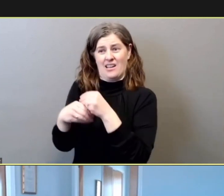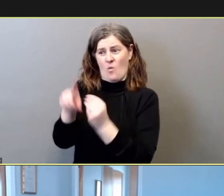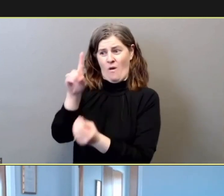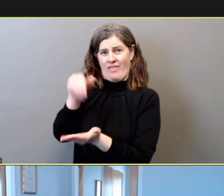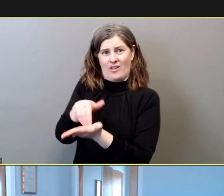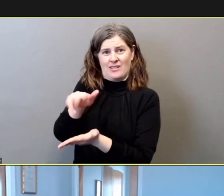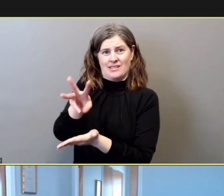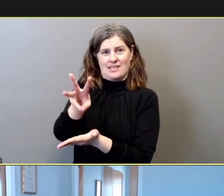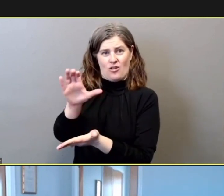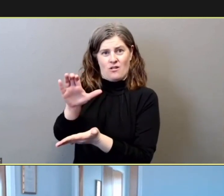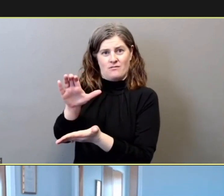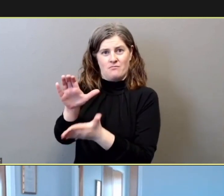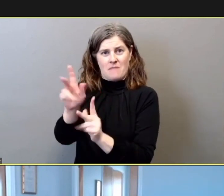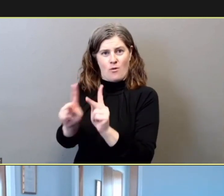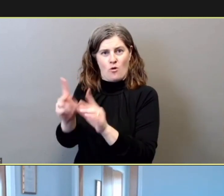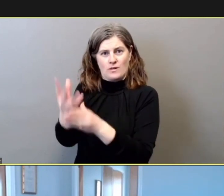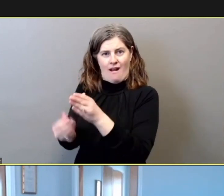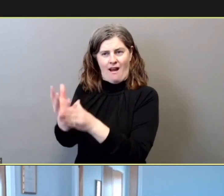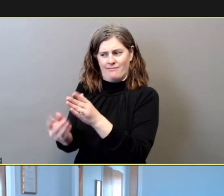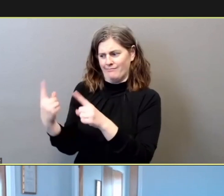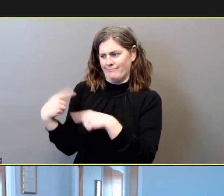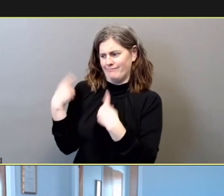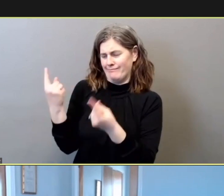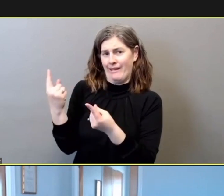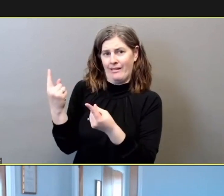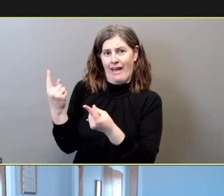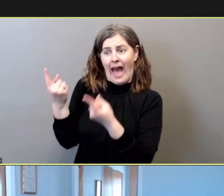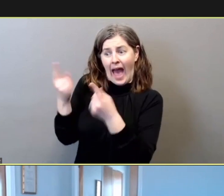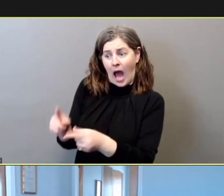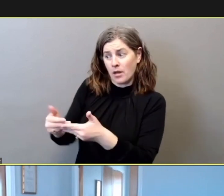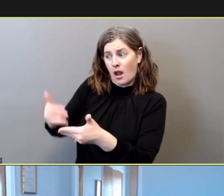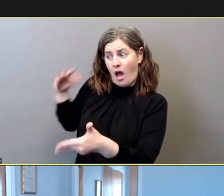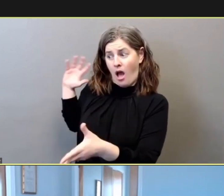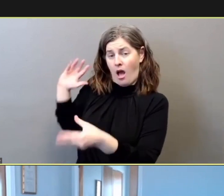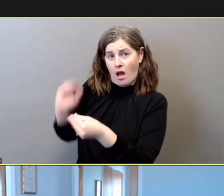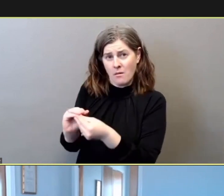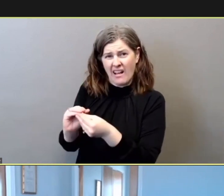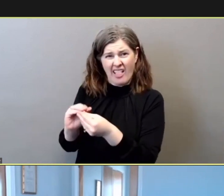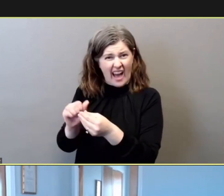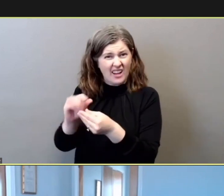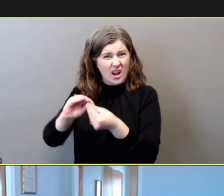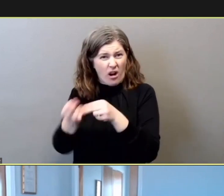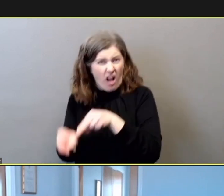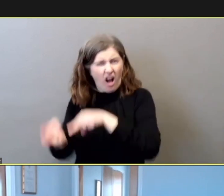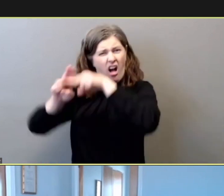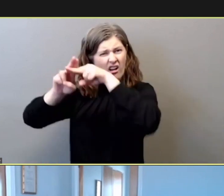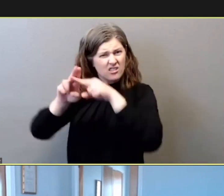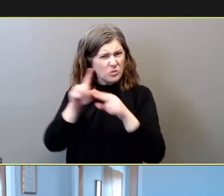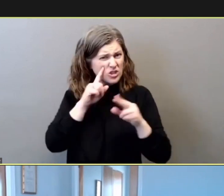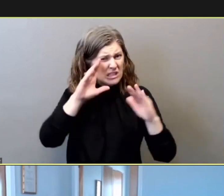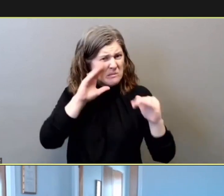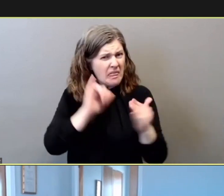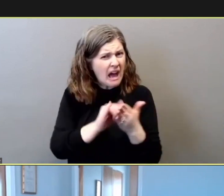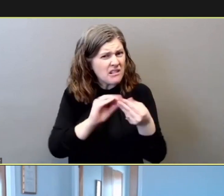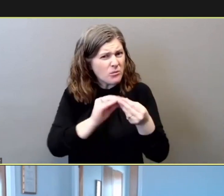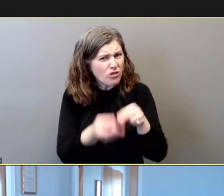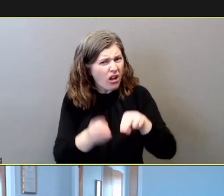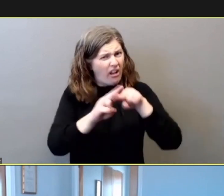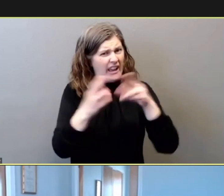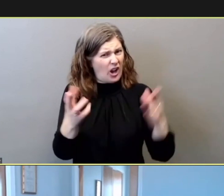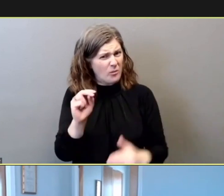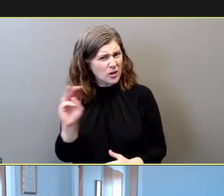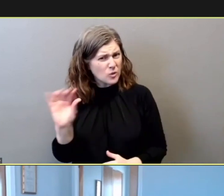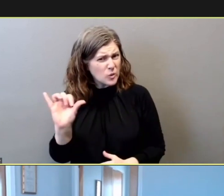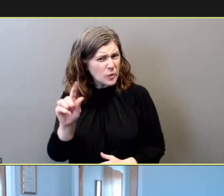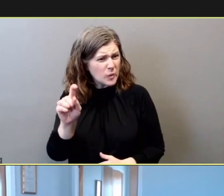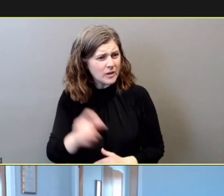of days that happened, weeks or months ago. Is this something that can happen in New Mexico or something we should expect? Thank you.